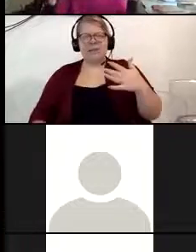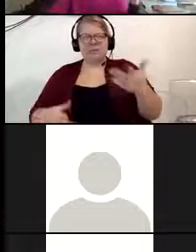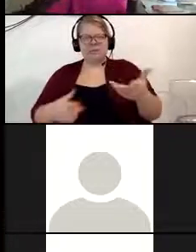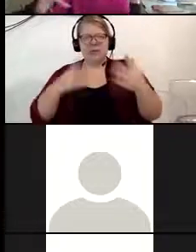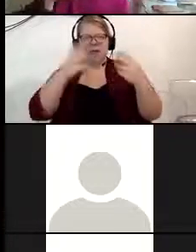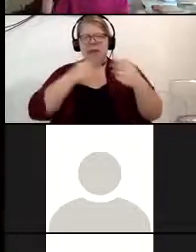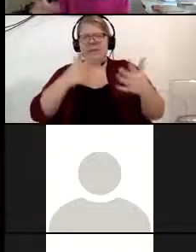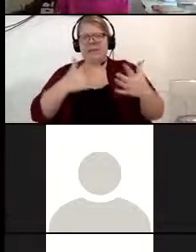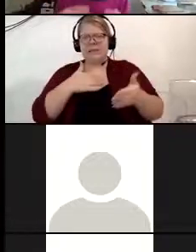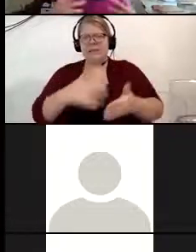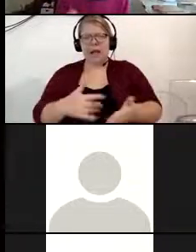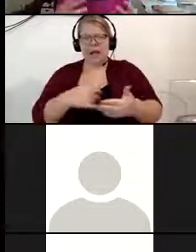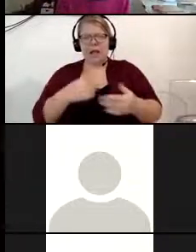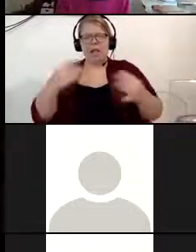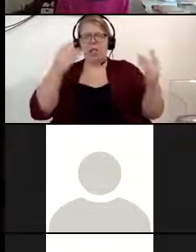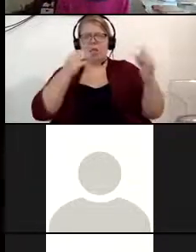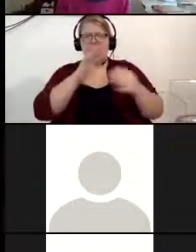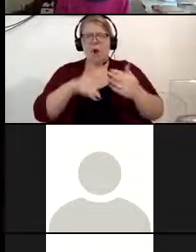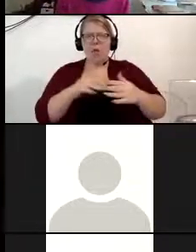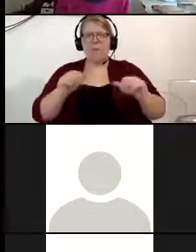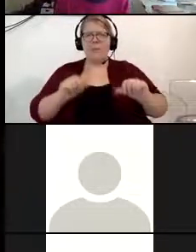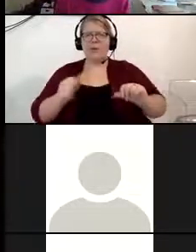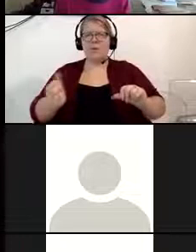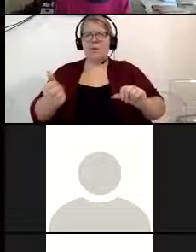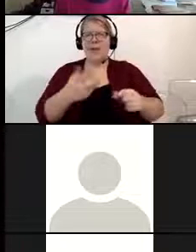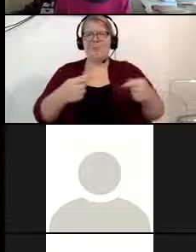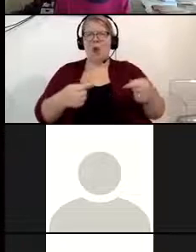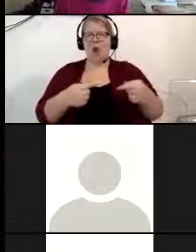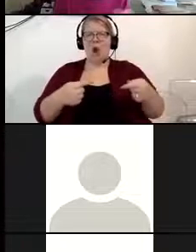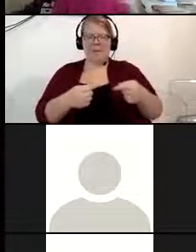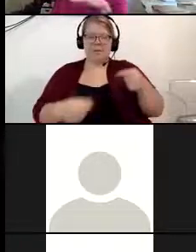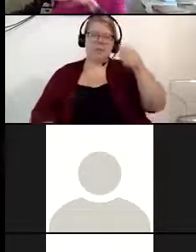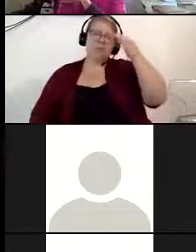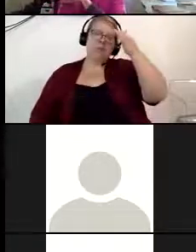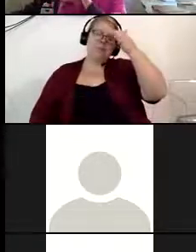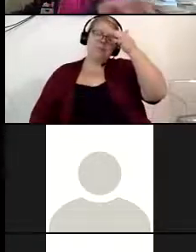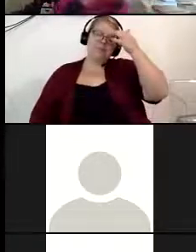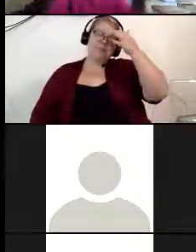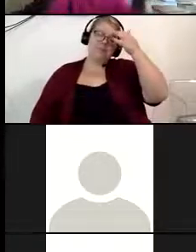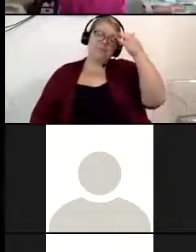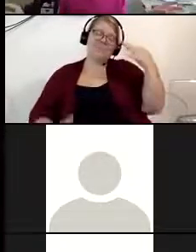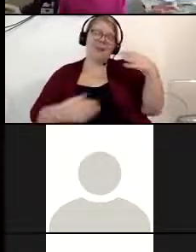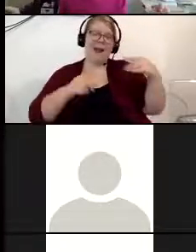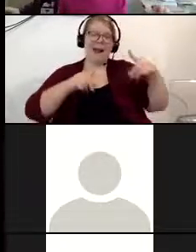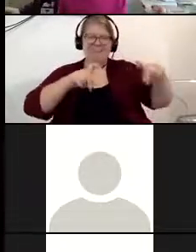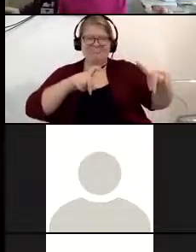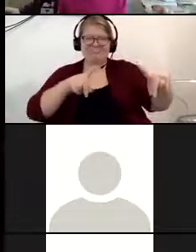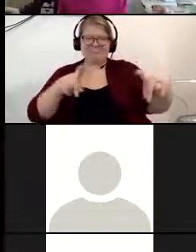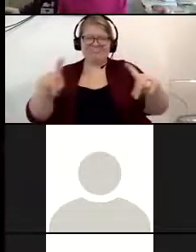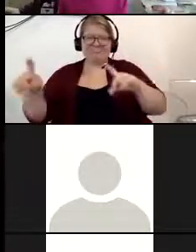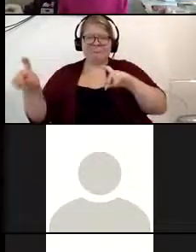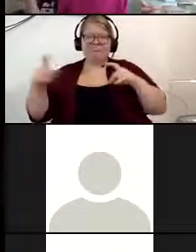possible harms they could think of that are related to gambling behaviors. And they asked a whole range of